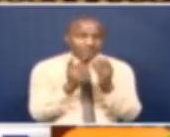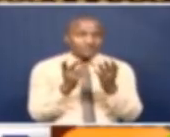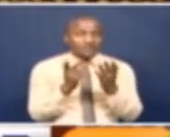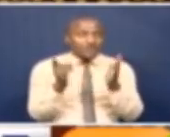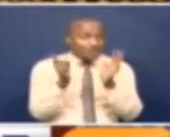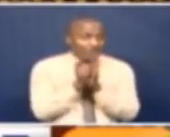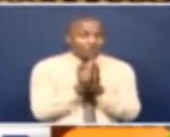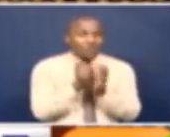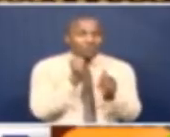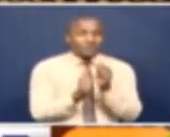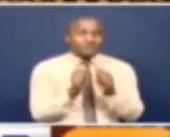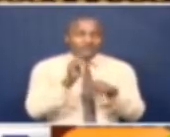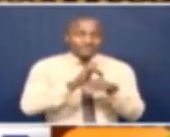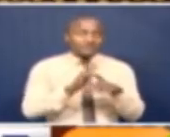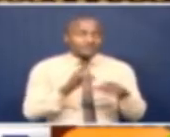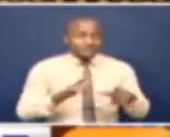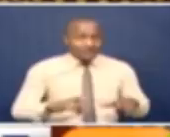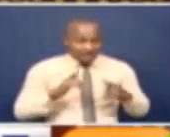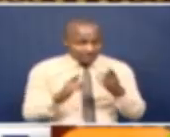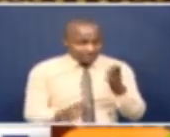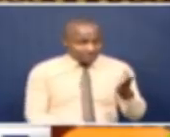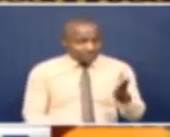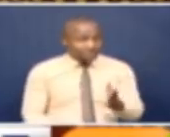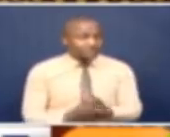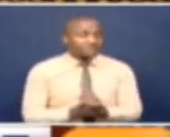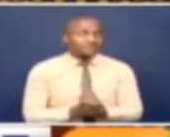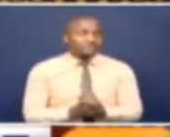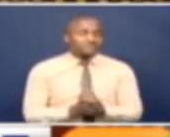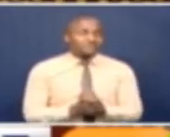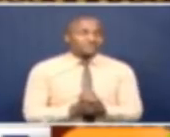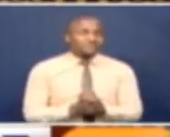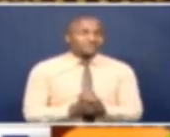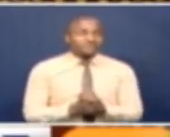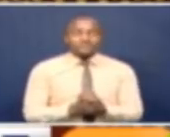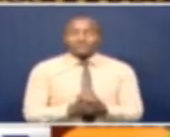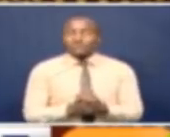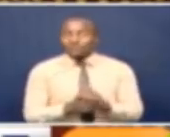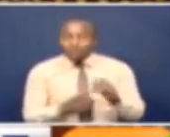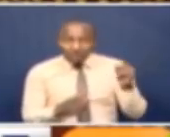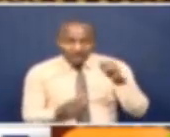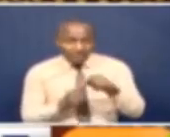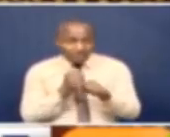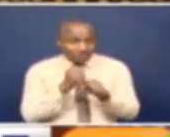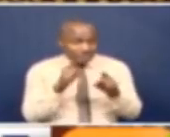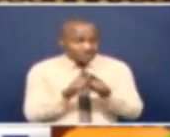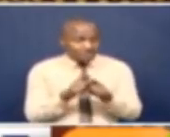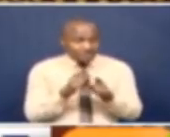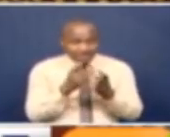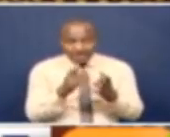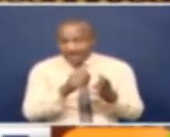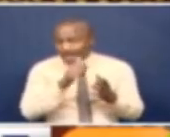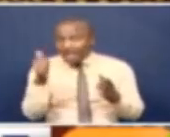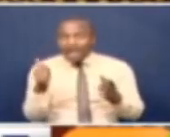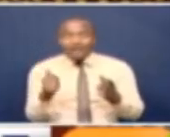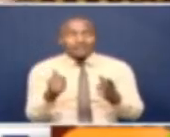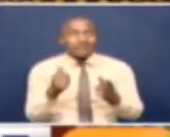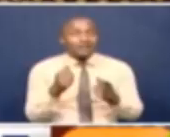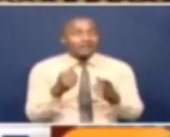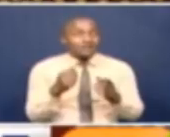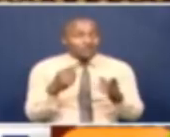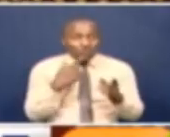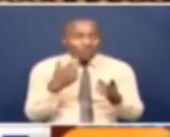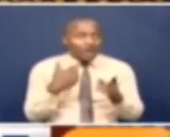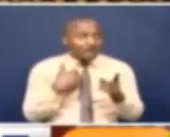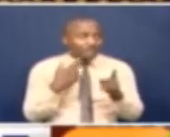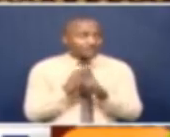that affect the lives of his people. You do not then come and do the same thing the other guys who are having different stations in